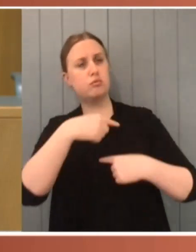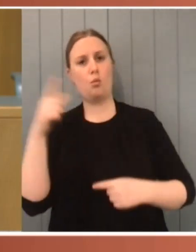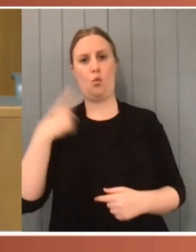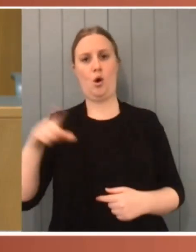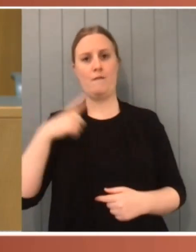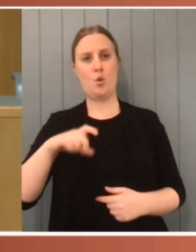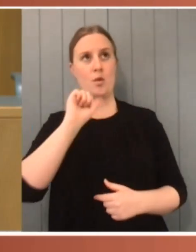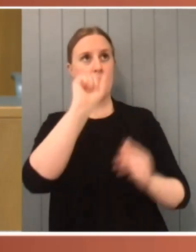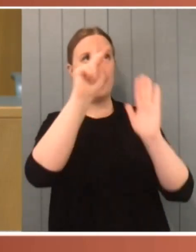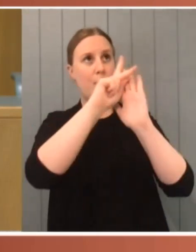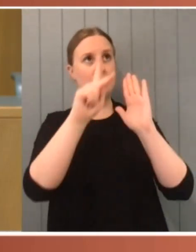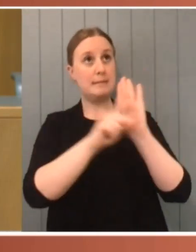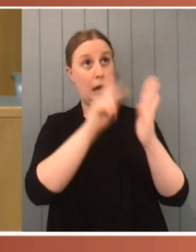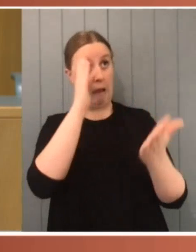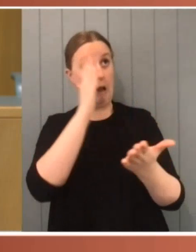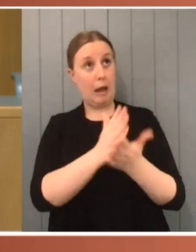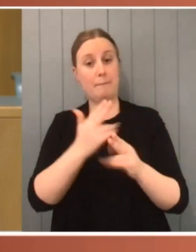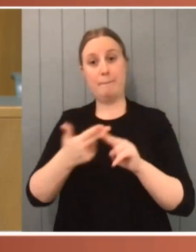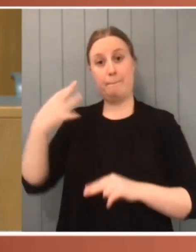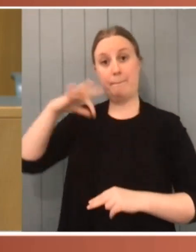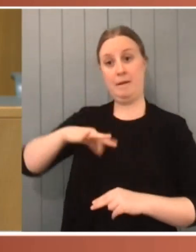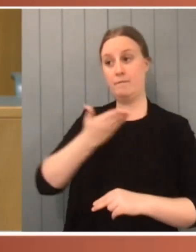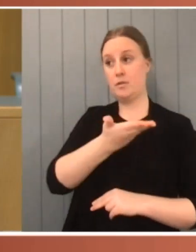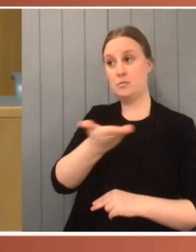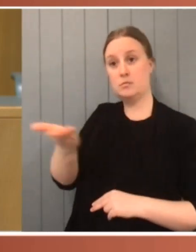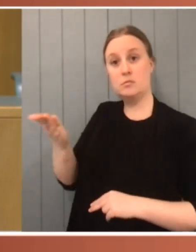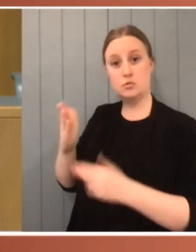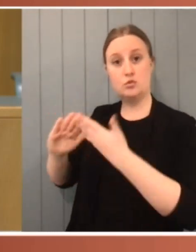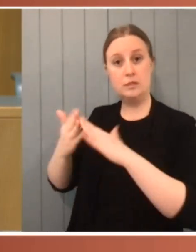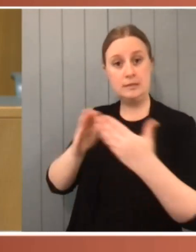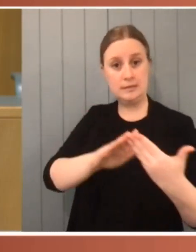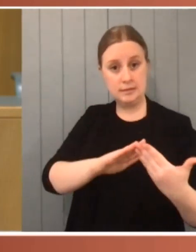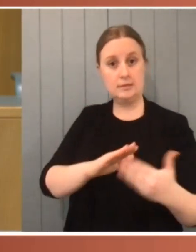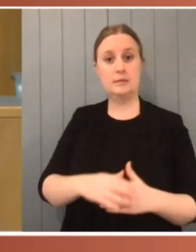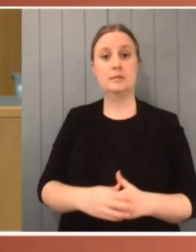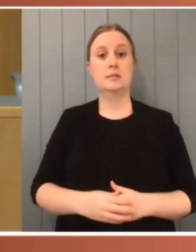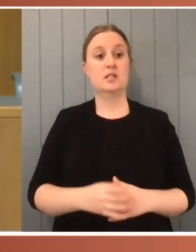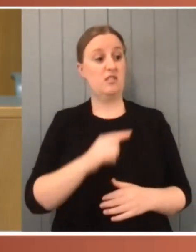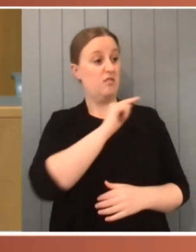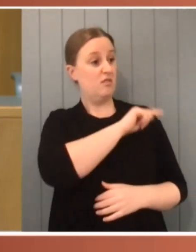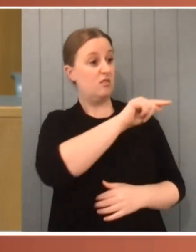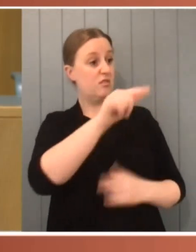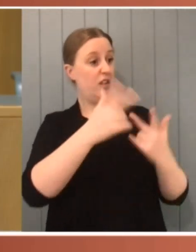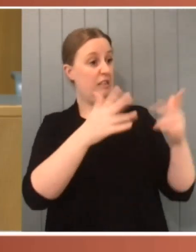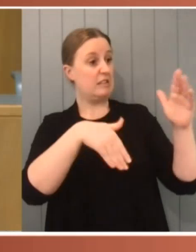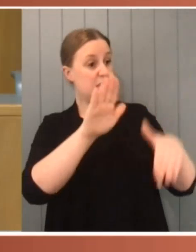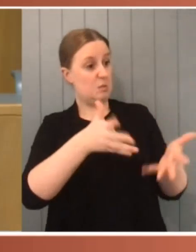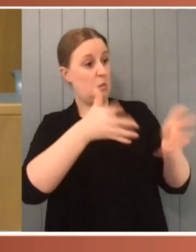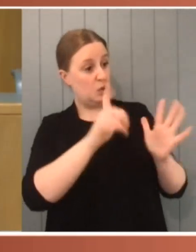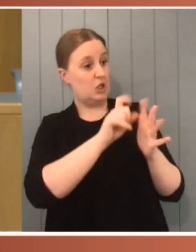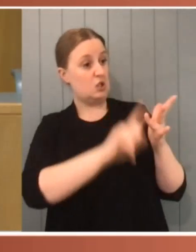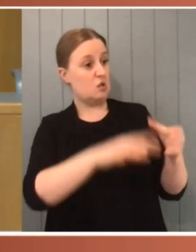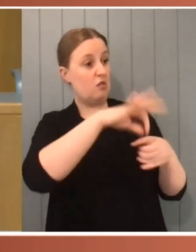good. If other citizens are doing this, if I'm not doing this, I'm being unfair towards them. I'm free riding on